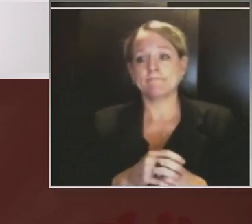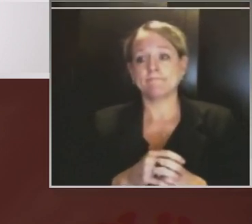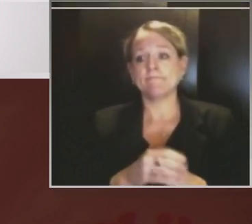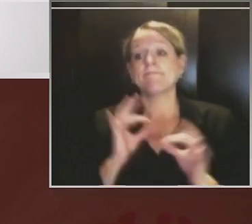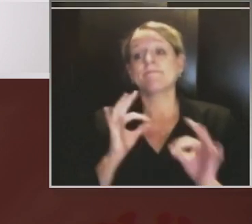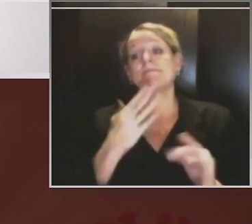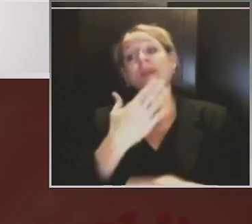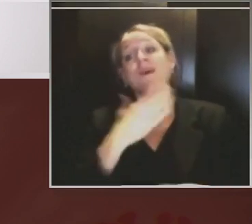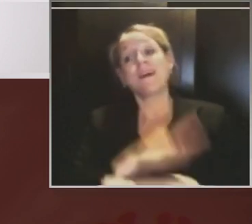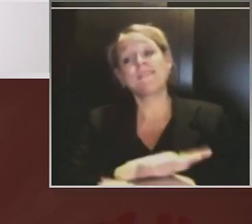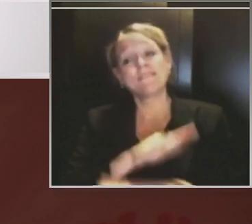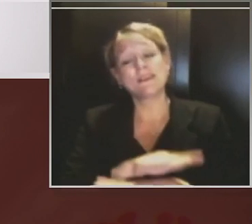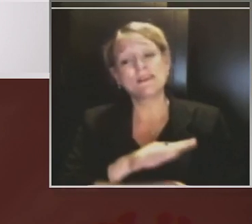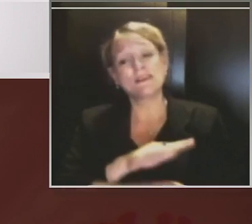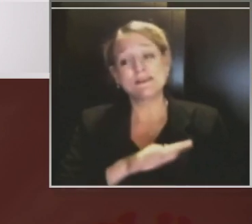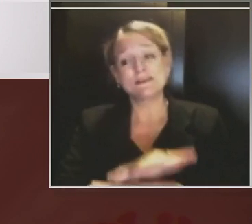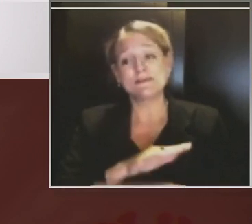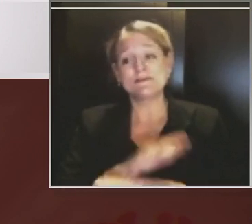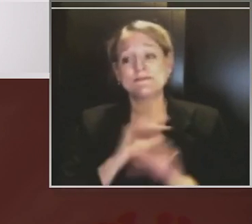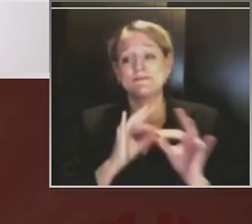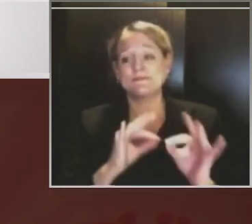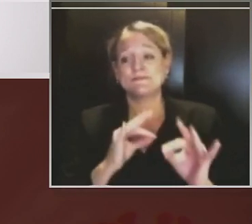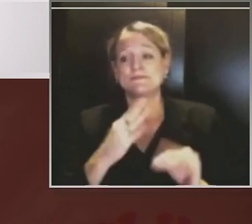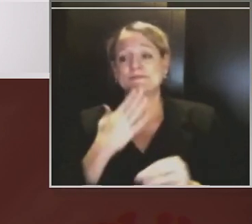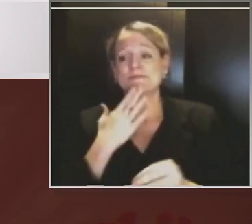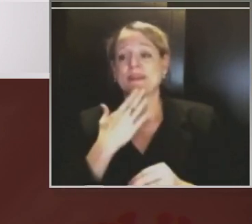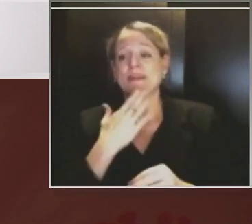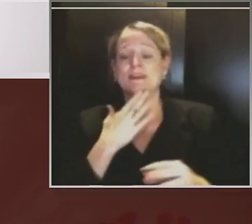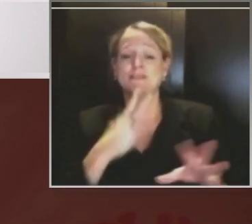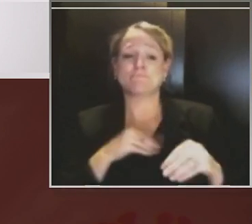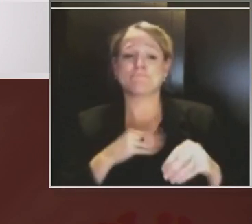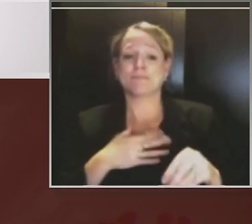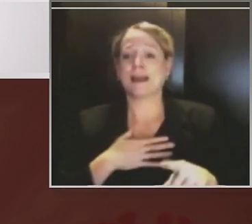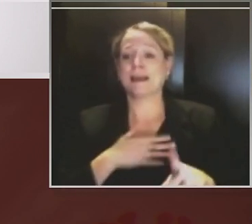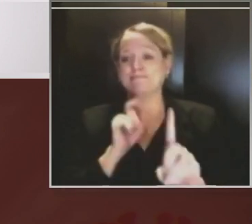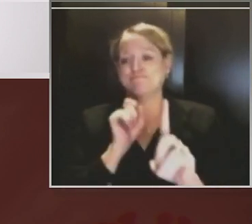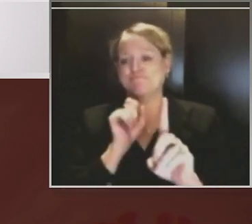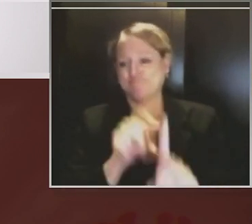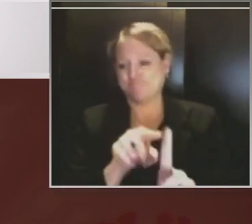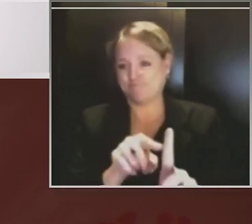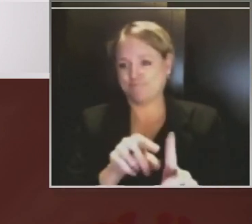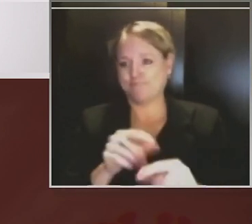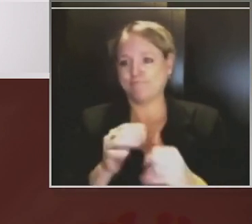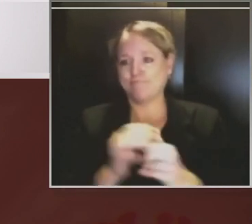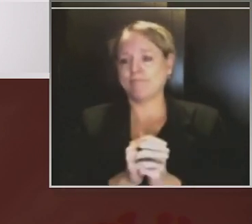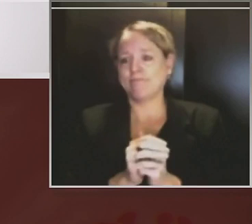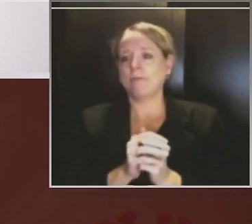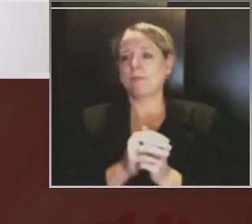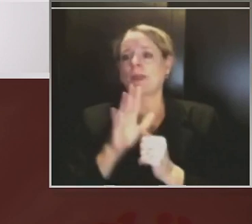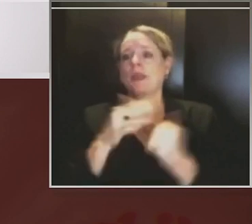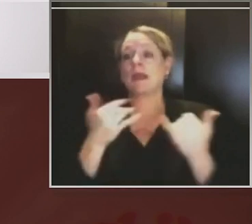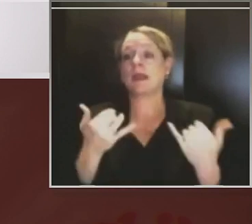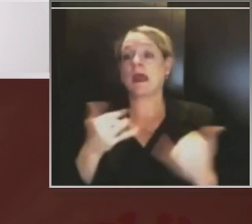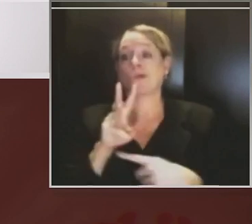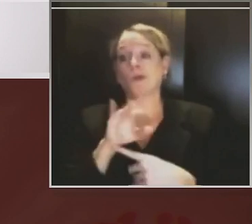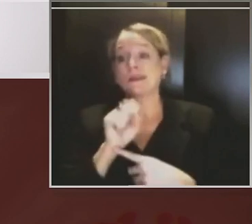990 deaths due to COVID-19. My question is for, if all of you would like to answer, that would be